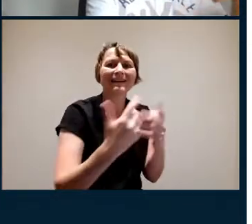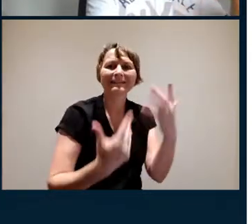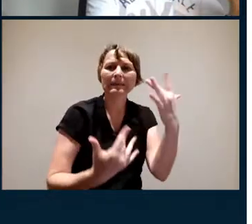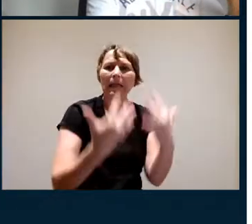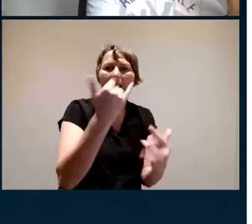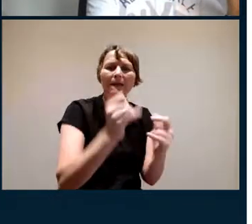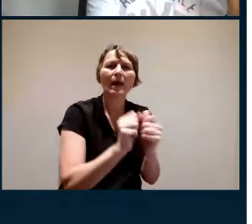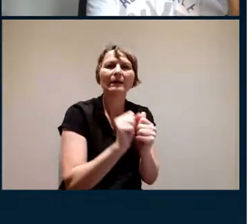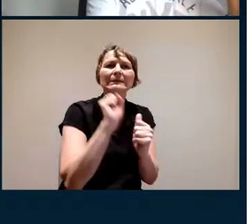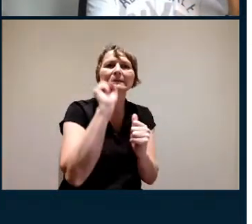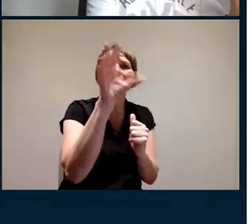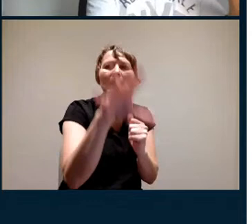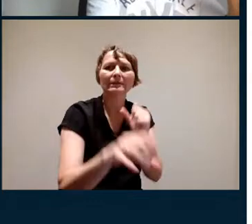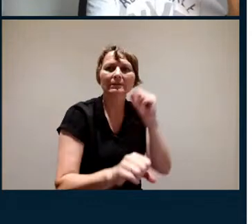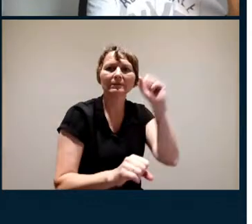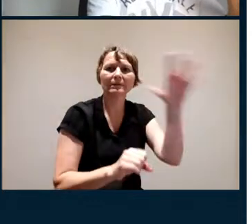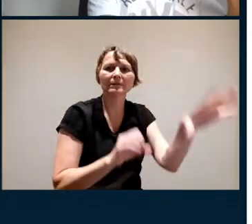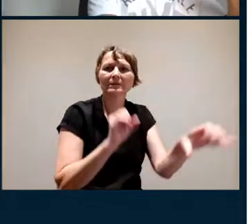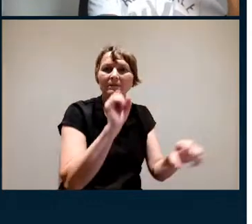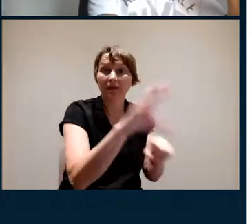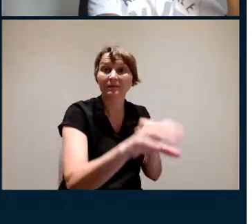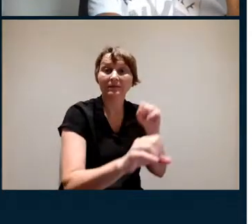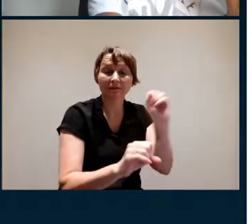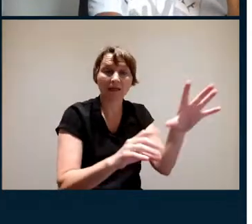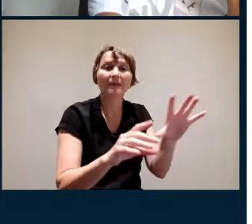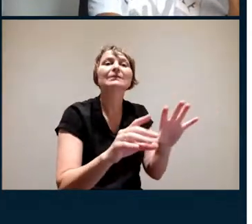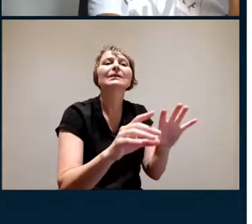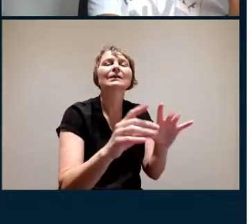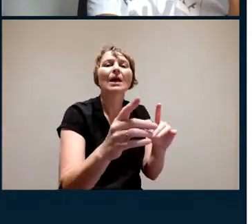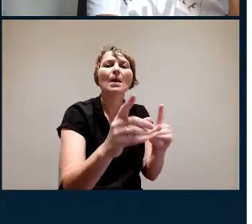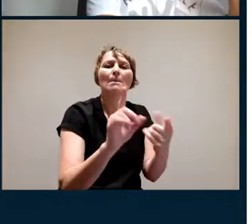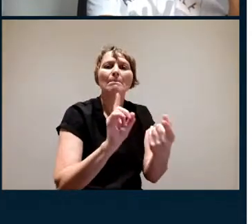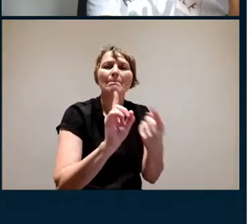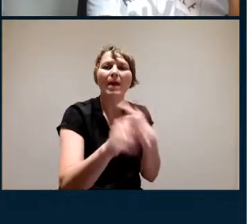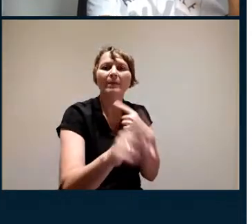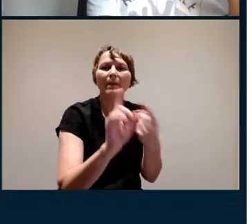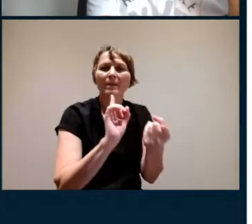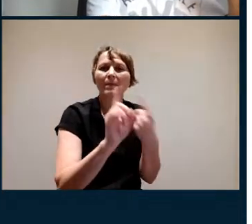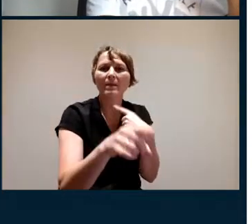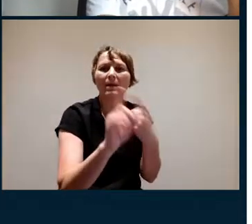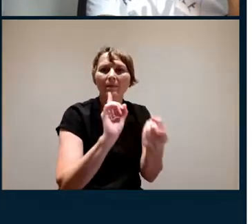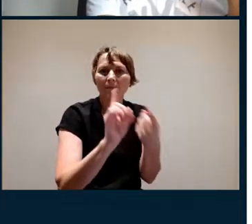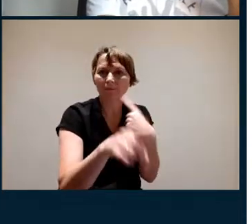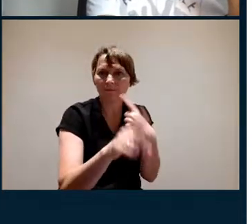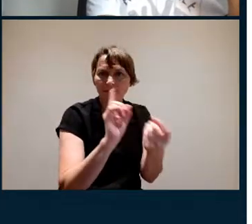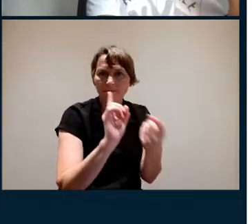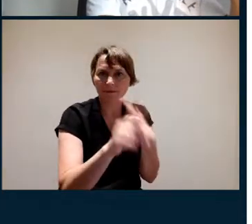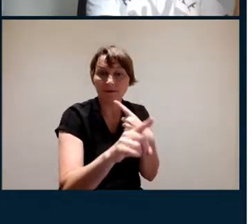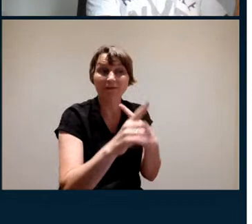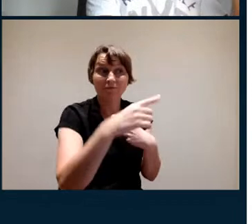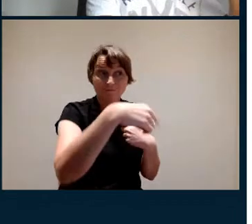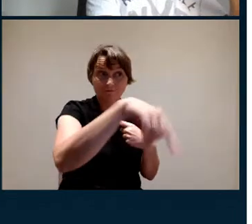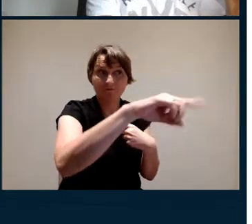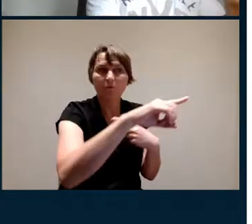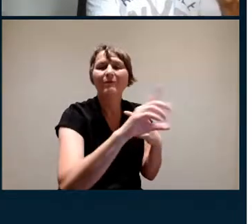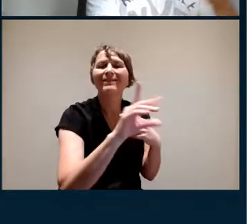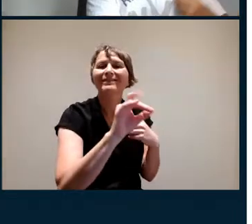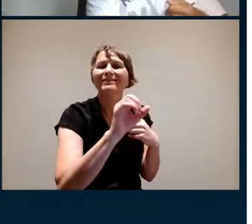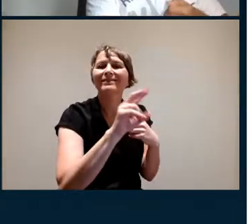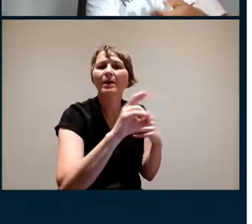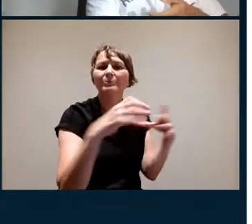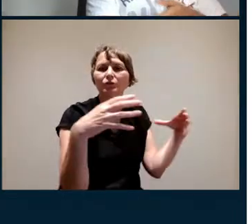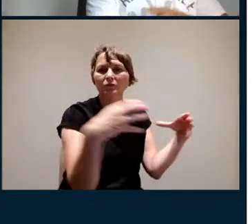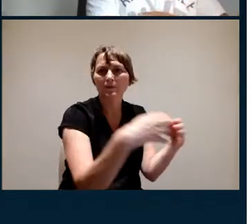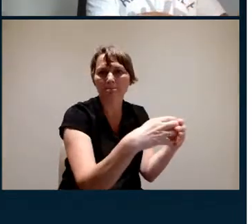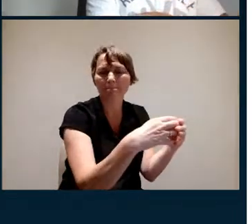the workflows which are there, which are done within the pipeline, done by the DevOps team. And it also does